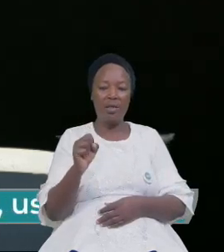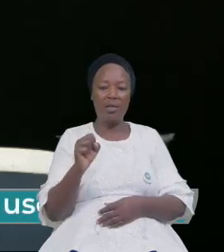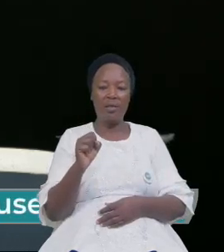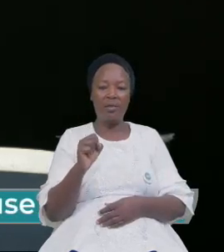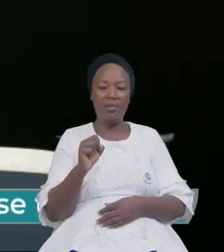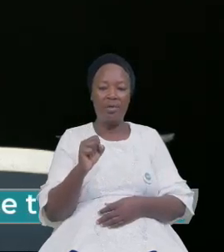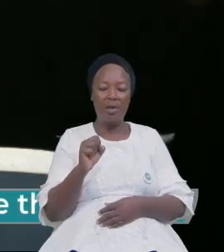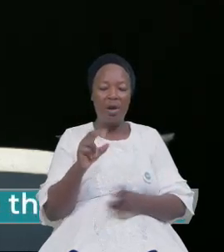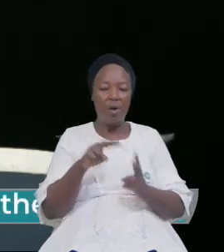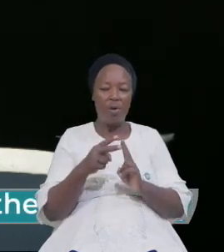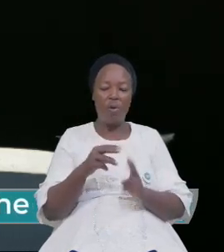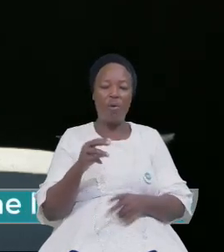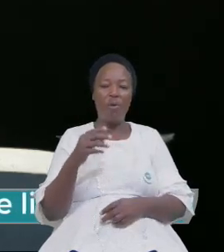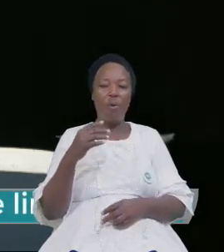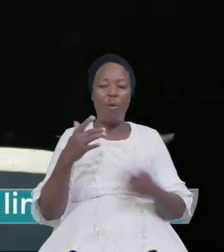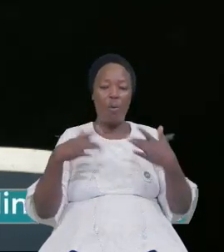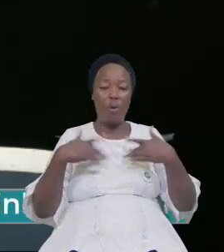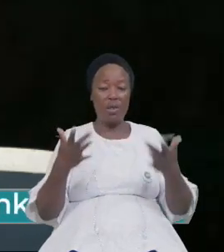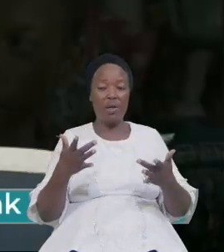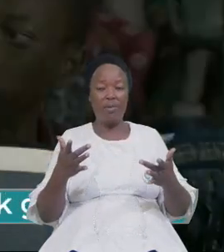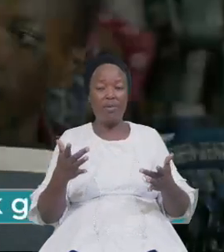or WhatsApp to this number,